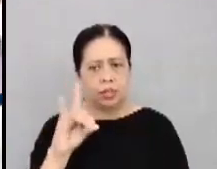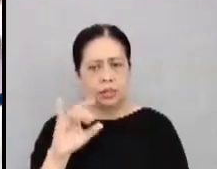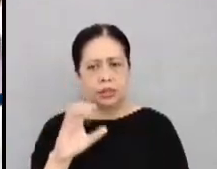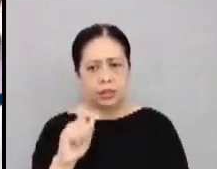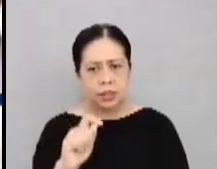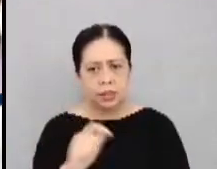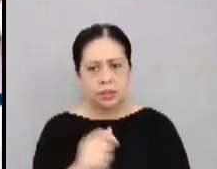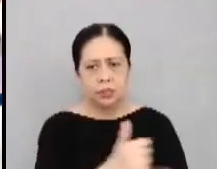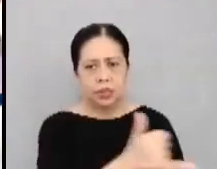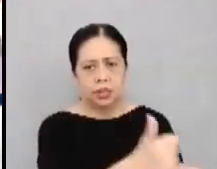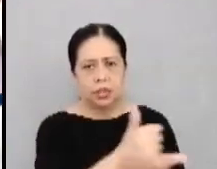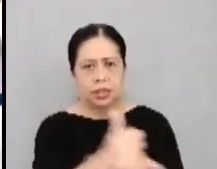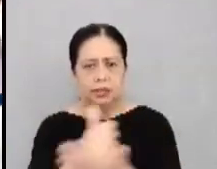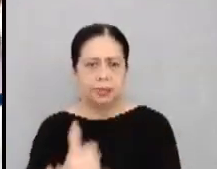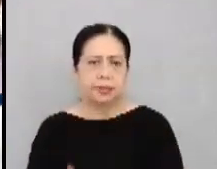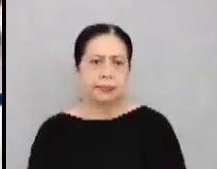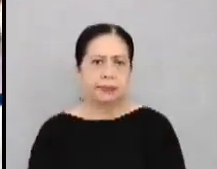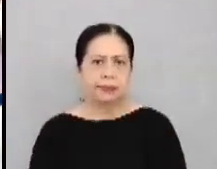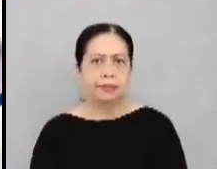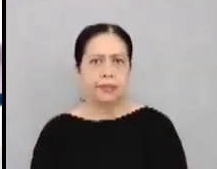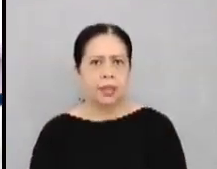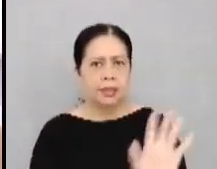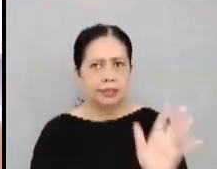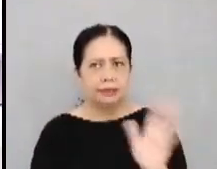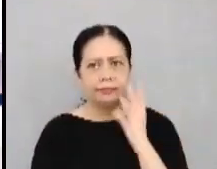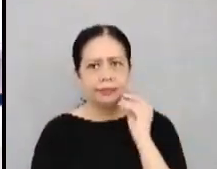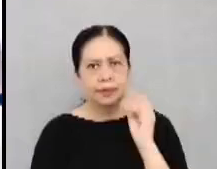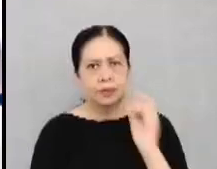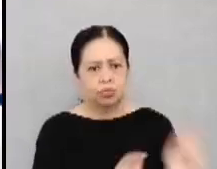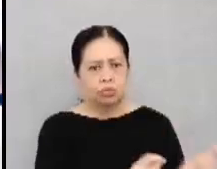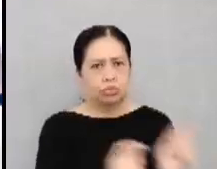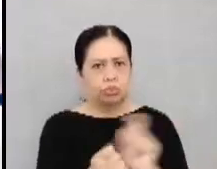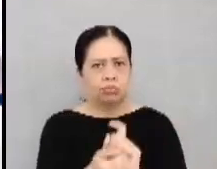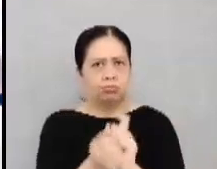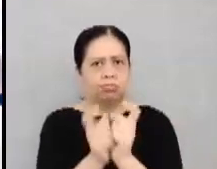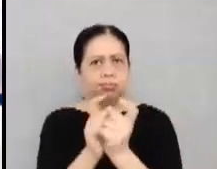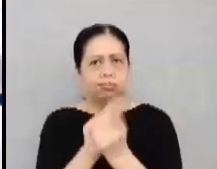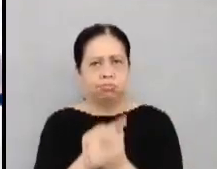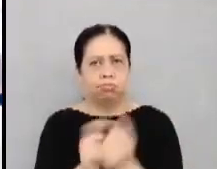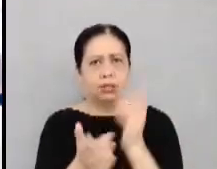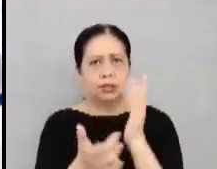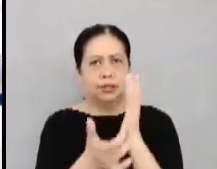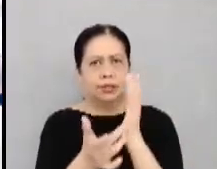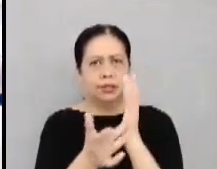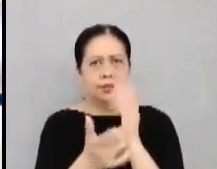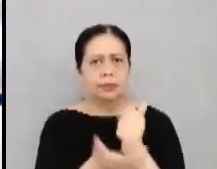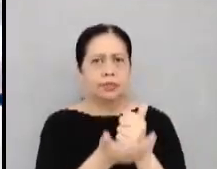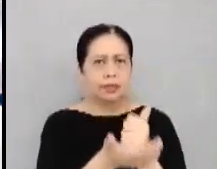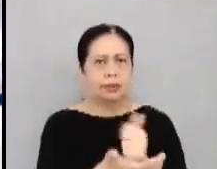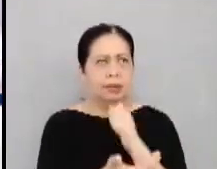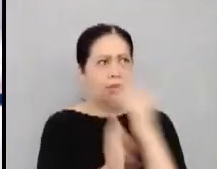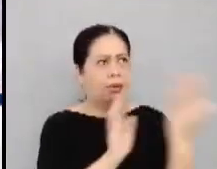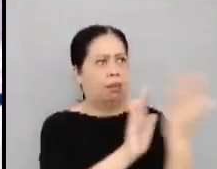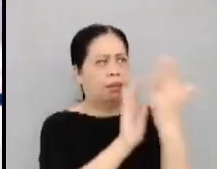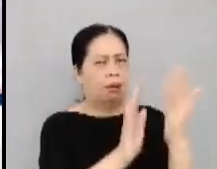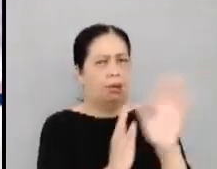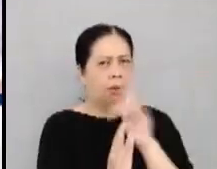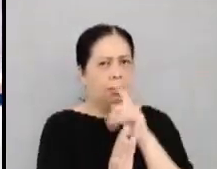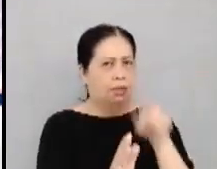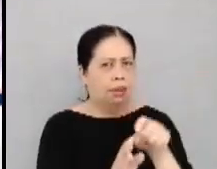them in their journey through digital transformation to help them secure